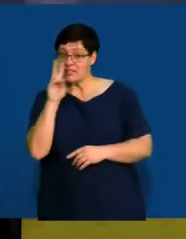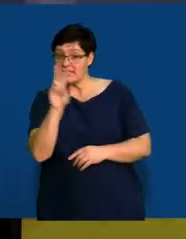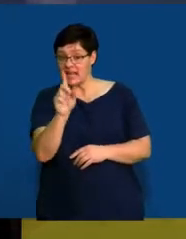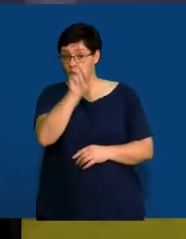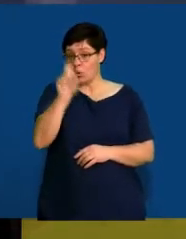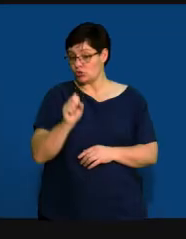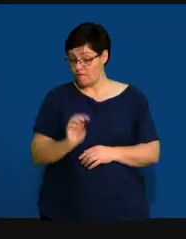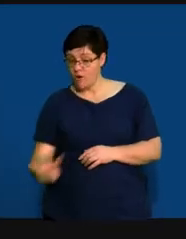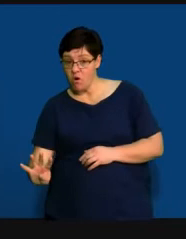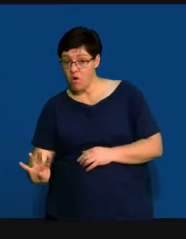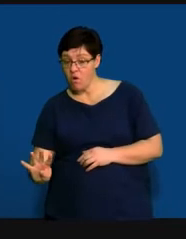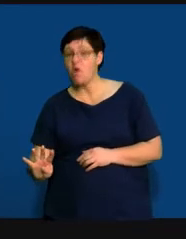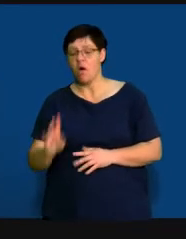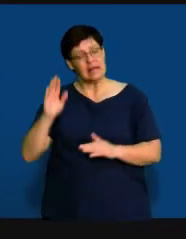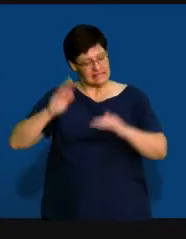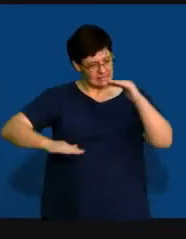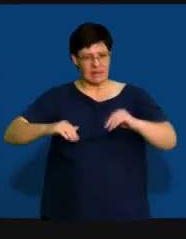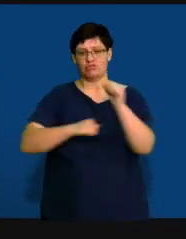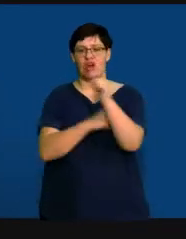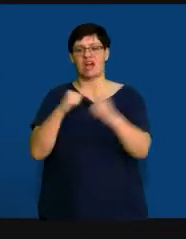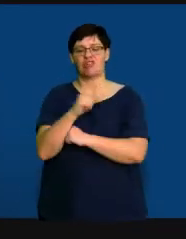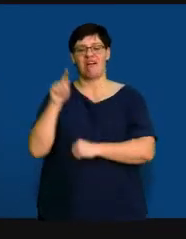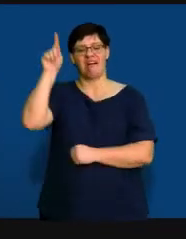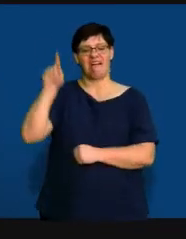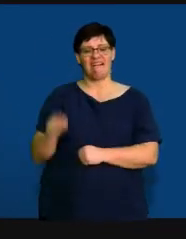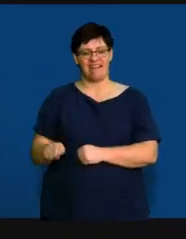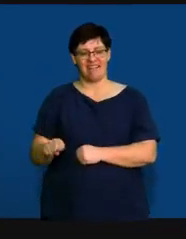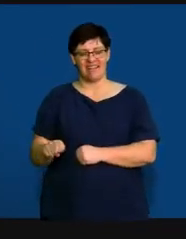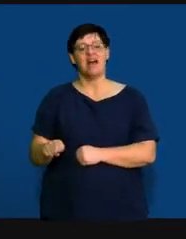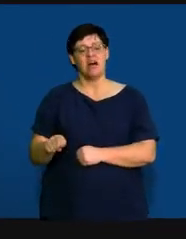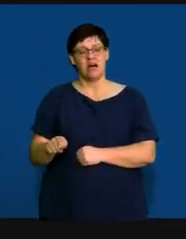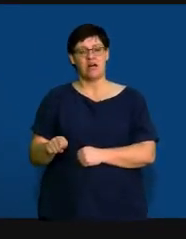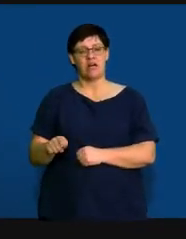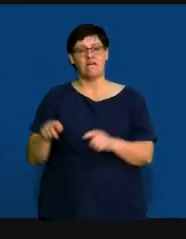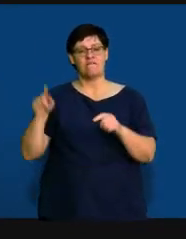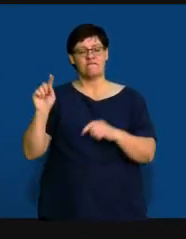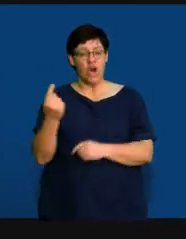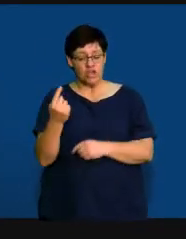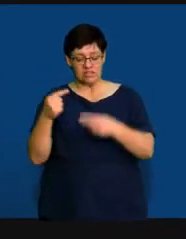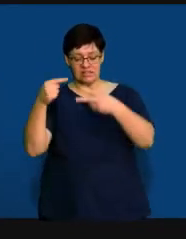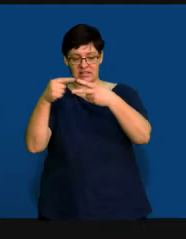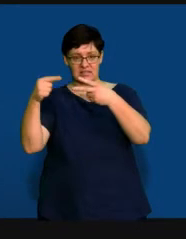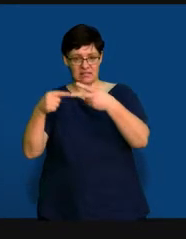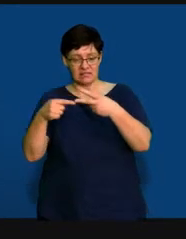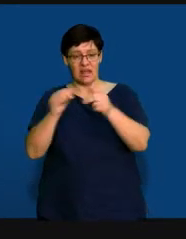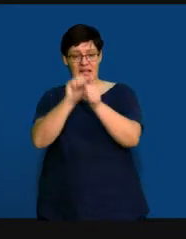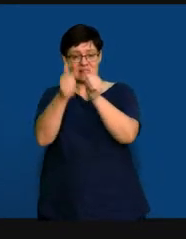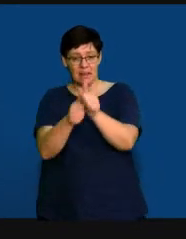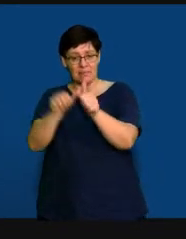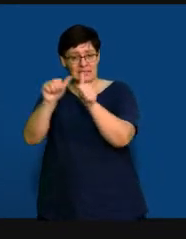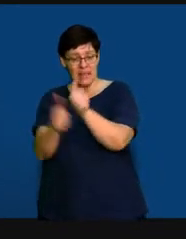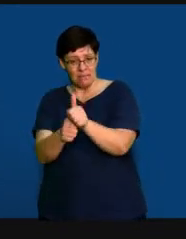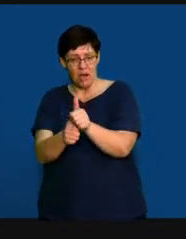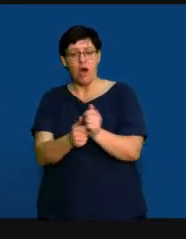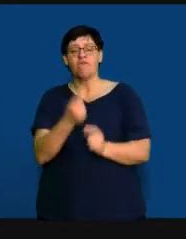question 4, similar structure. So your first 2 sub-questions of